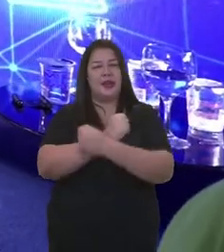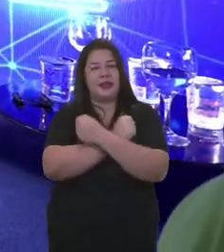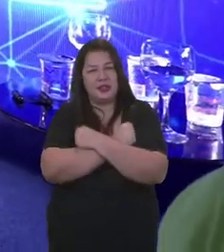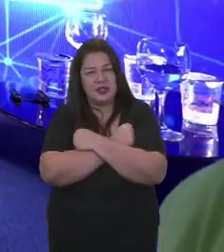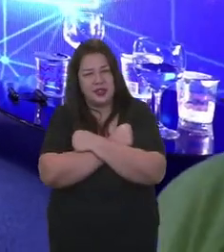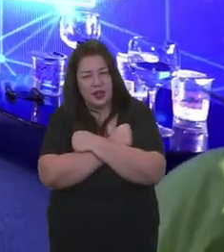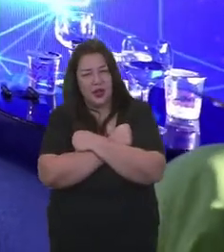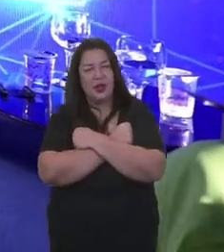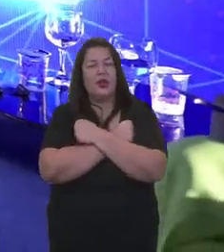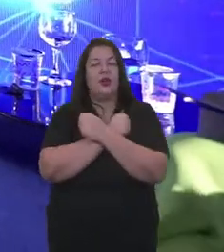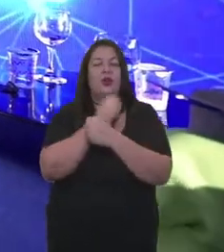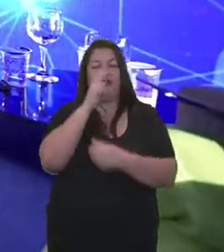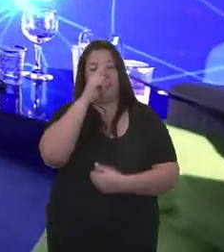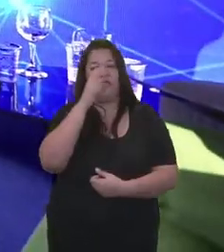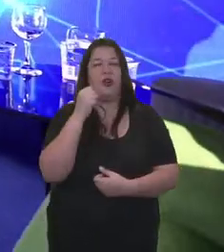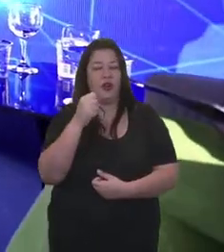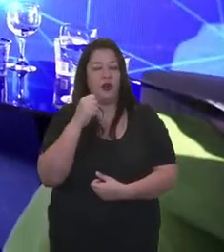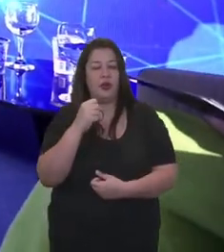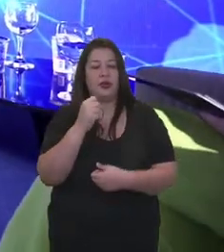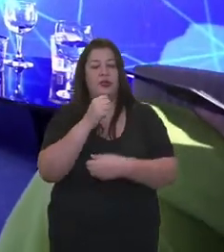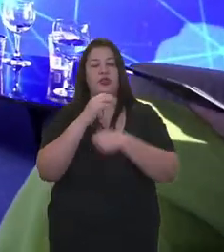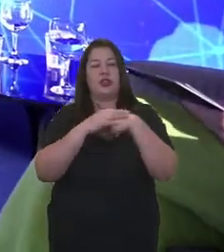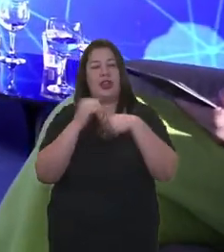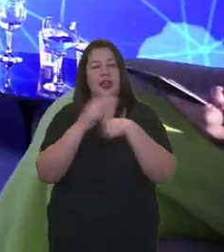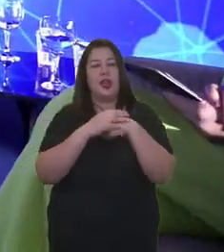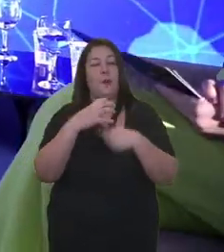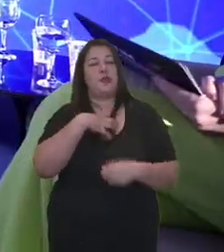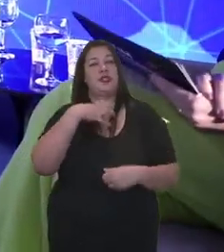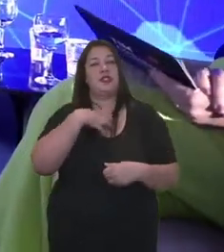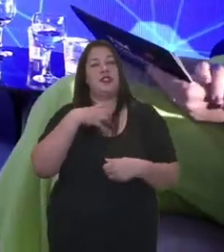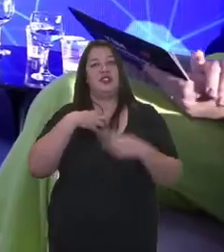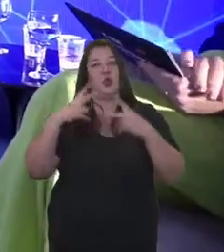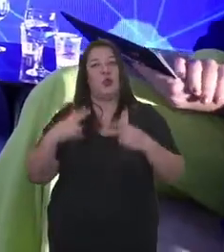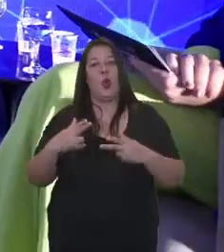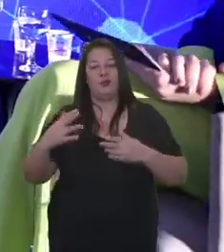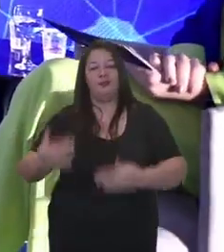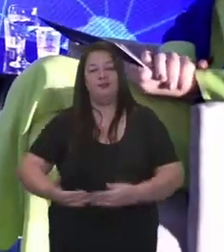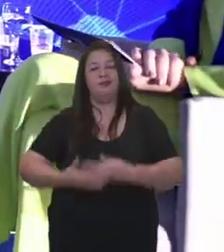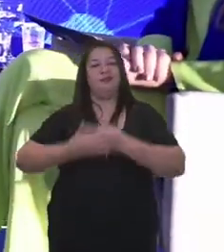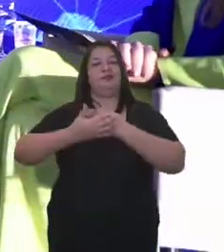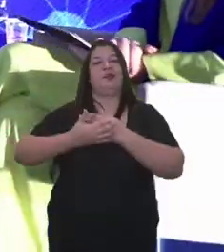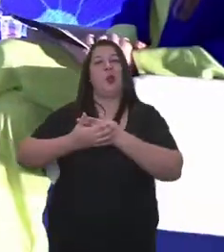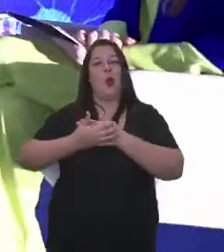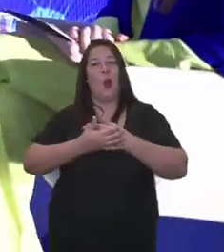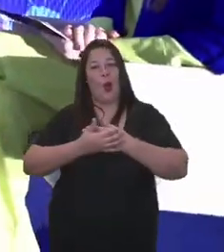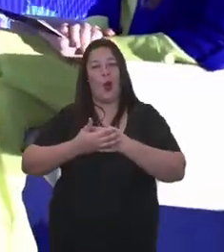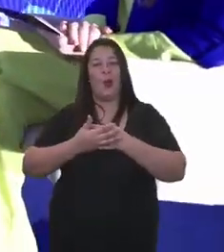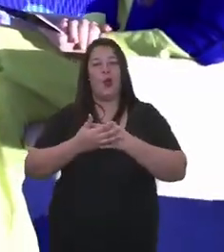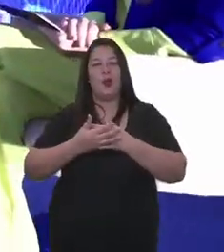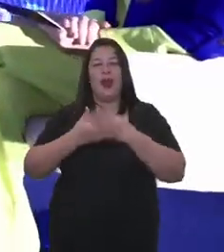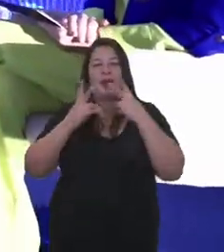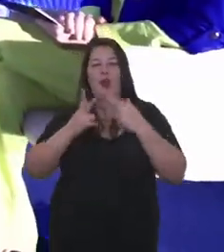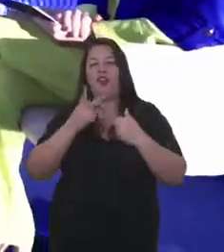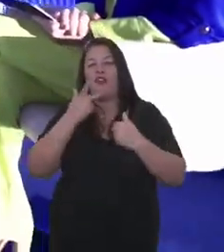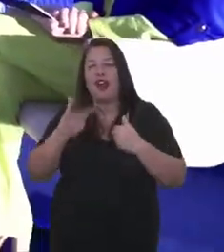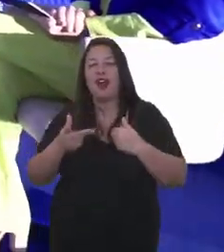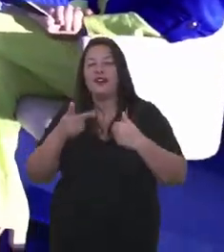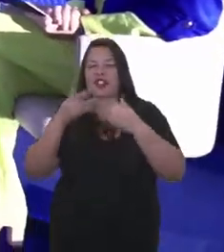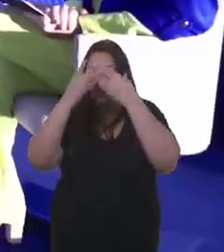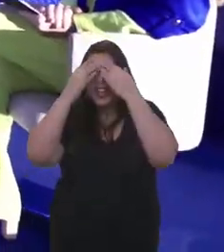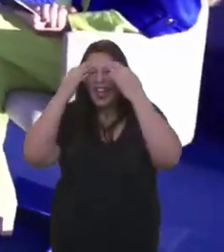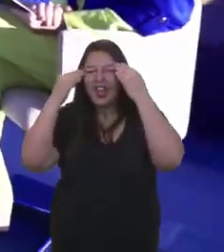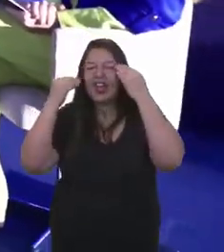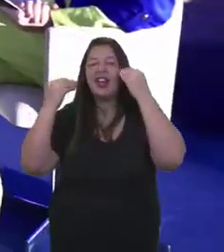But he hugged me with so much care, like he wanted to put me in his lap. Forget what happened here. And that's what